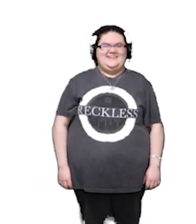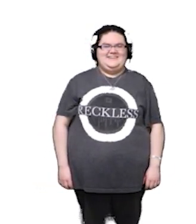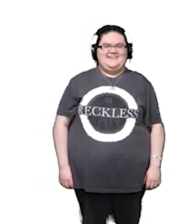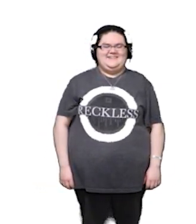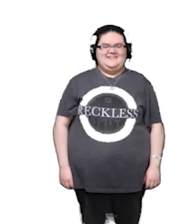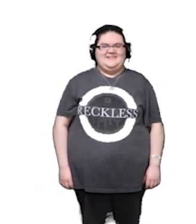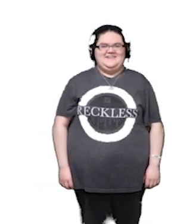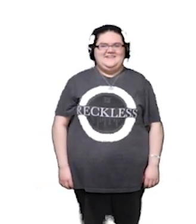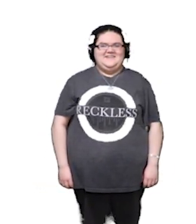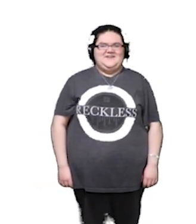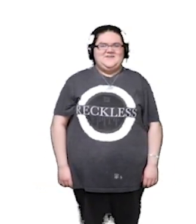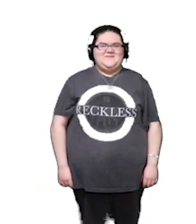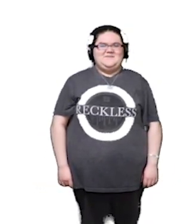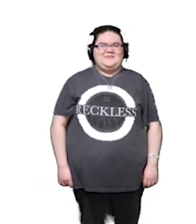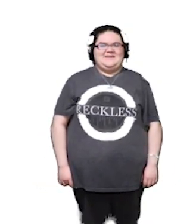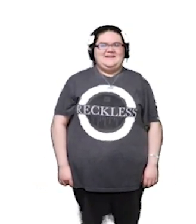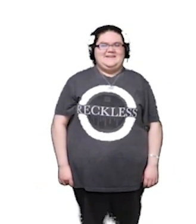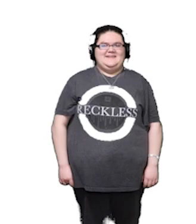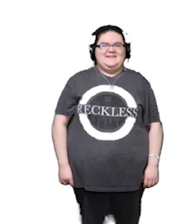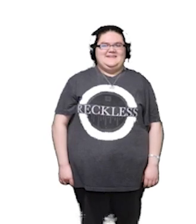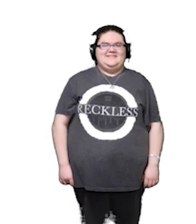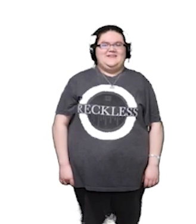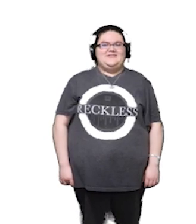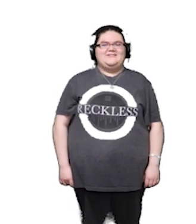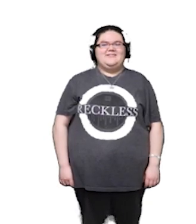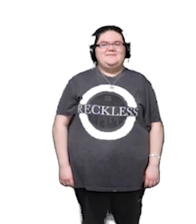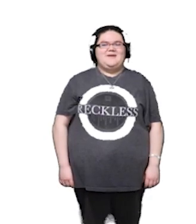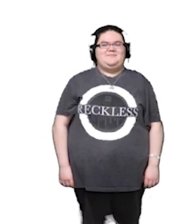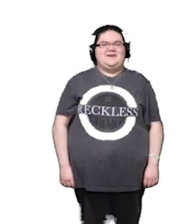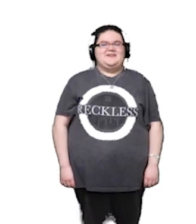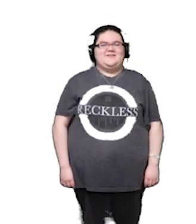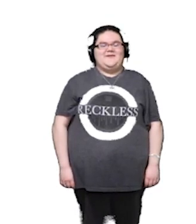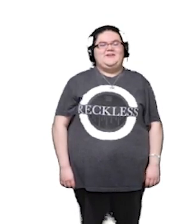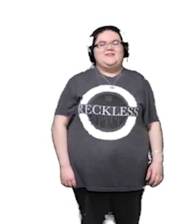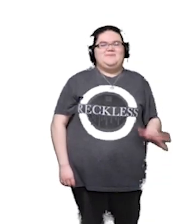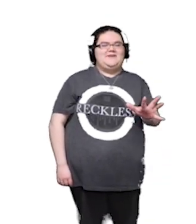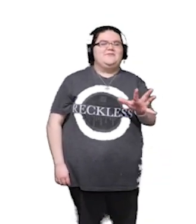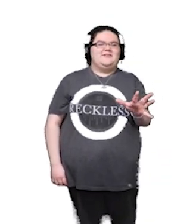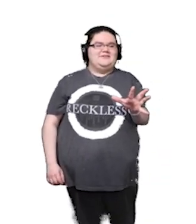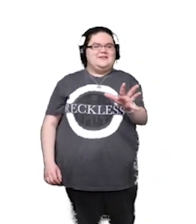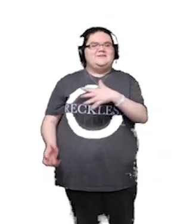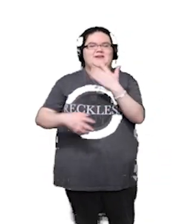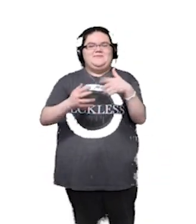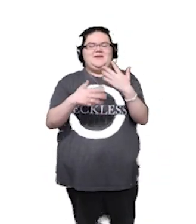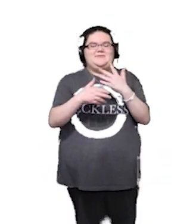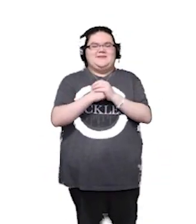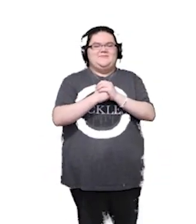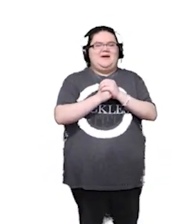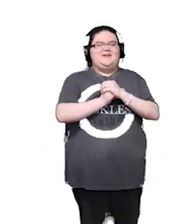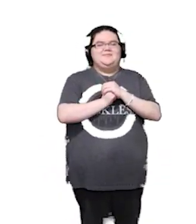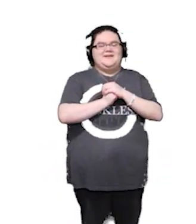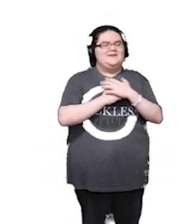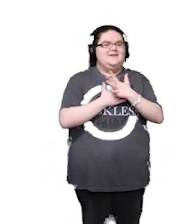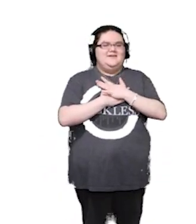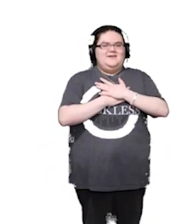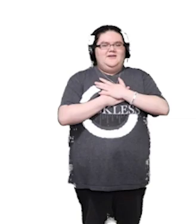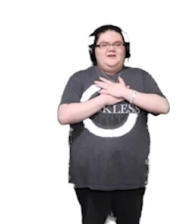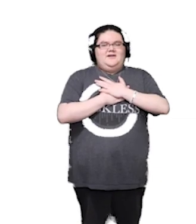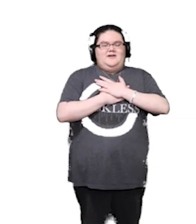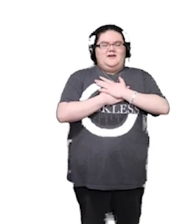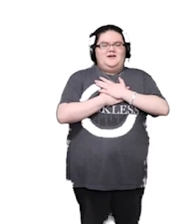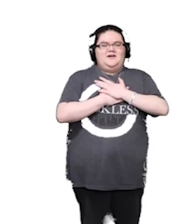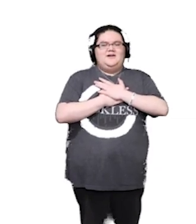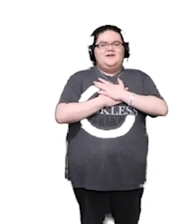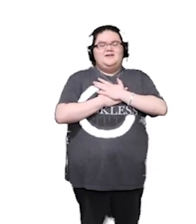Oh god. Oh. Hey, yo, you're about to die. That's literally my biggest fear is being one of those things and not being able to get back up. Well, that was